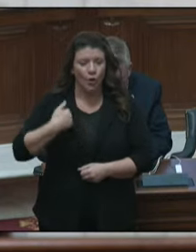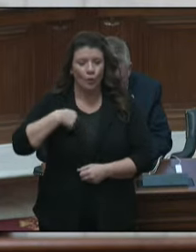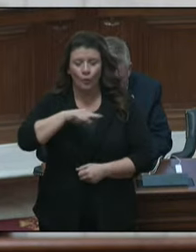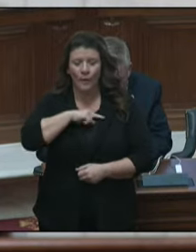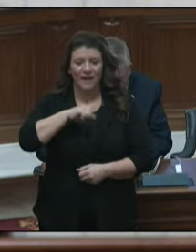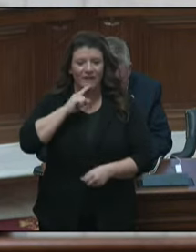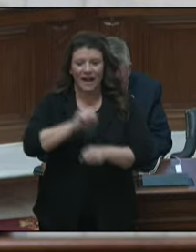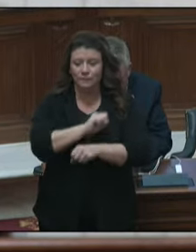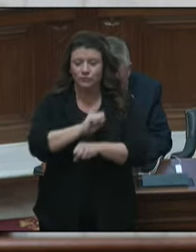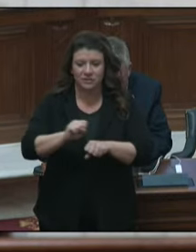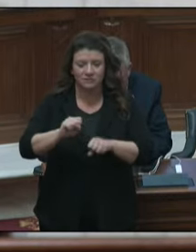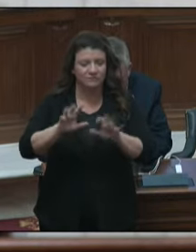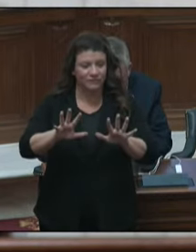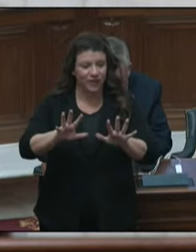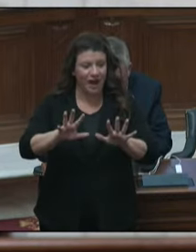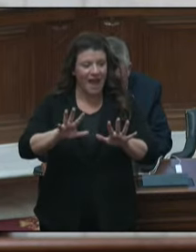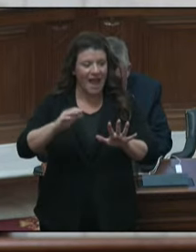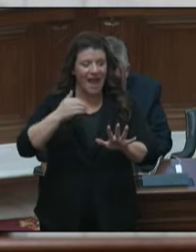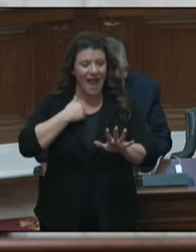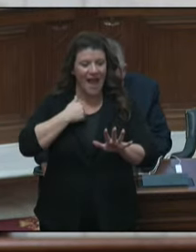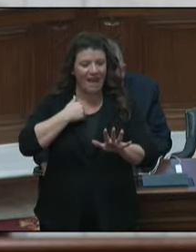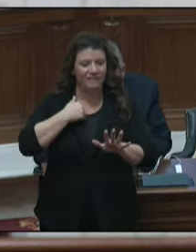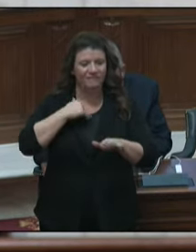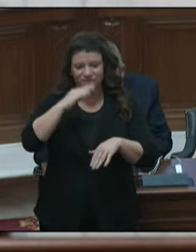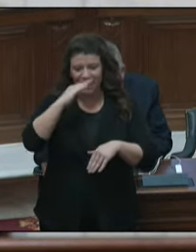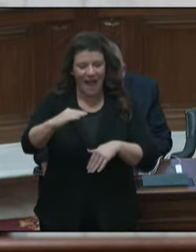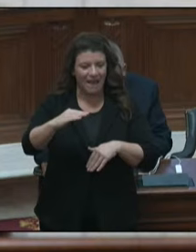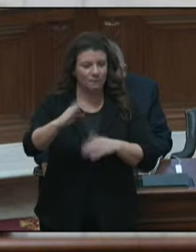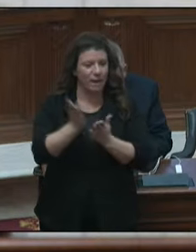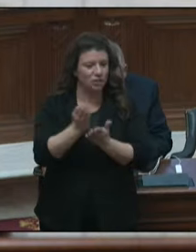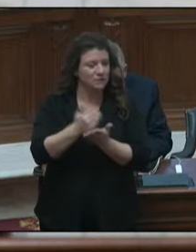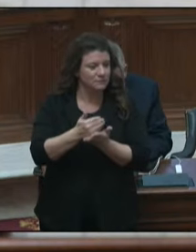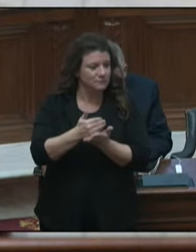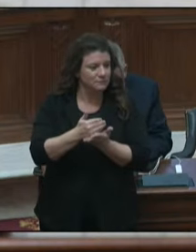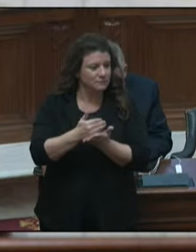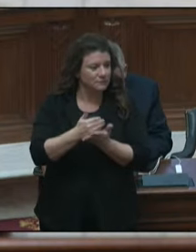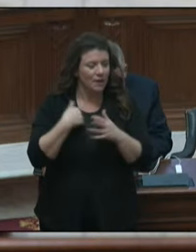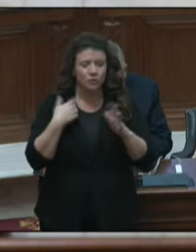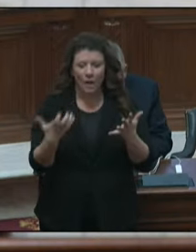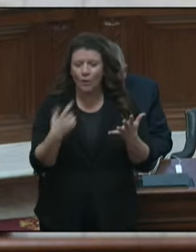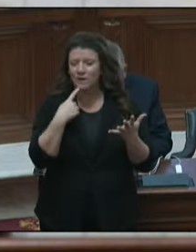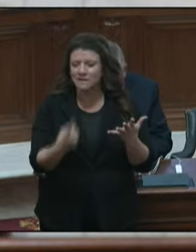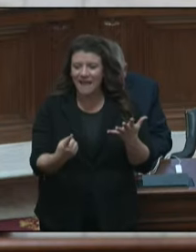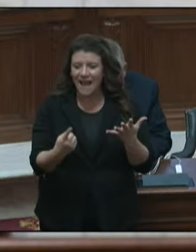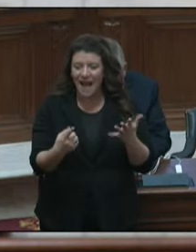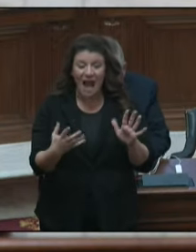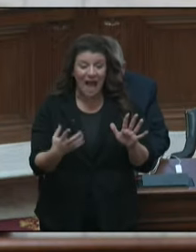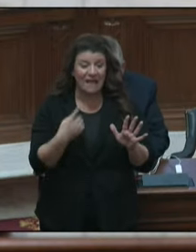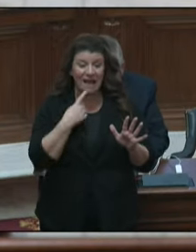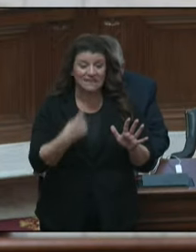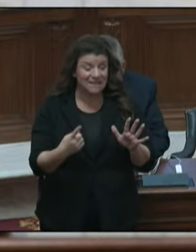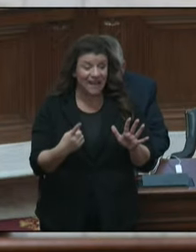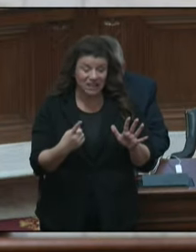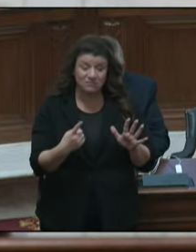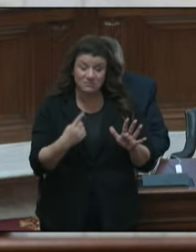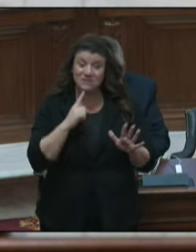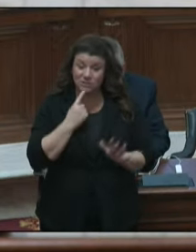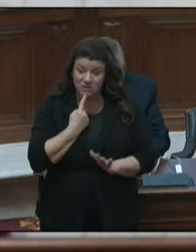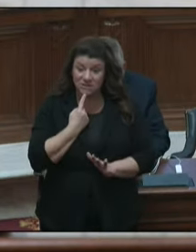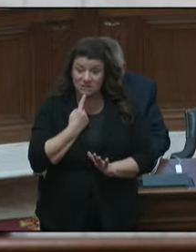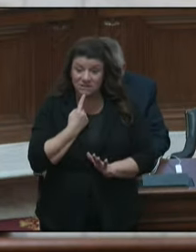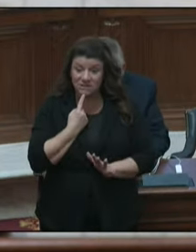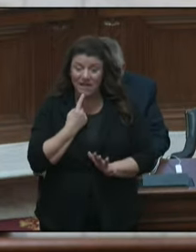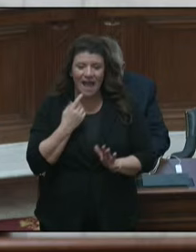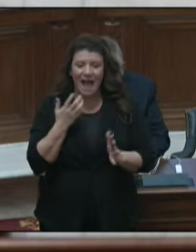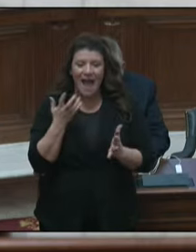absolutely had, for all practical purposes, a flat budget. You know, I want to say this, and I say this pretty profoundly.